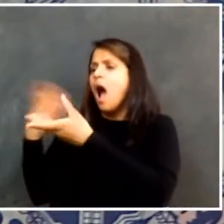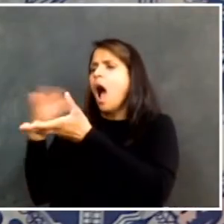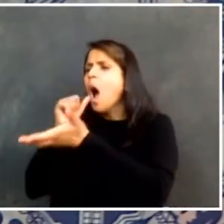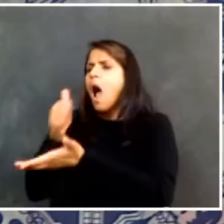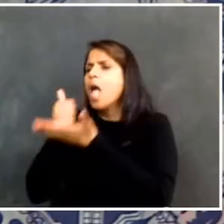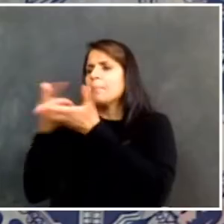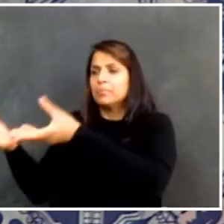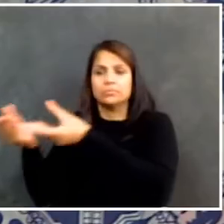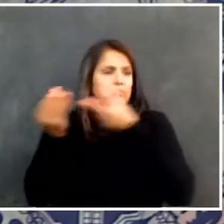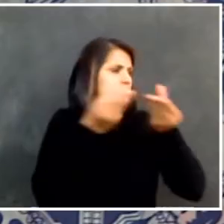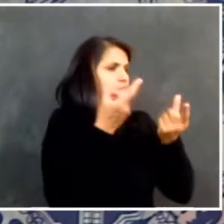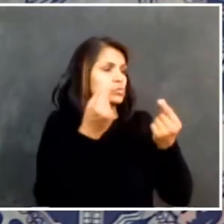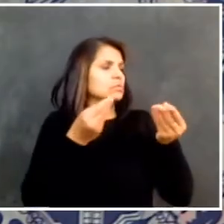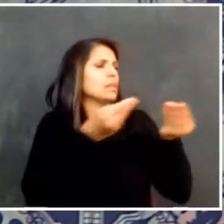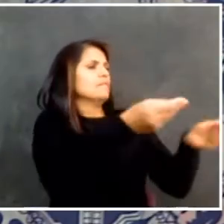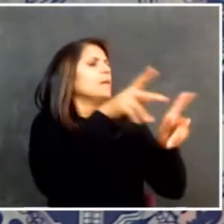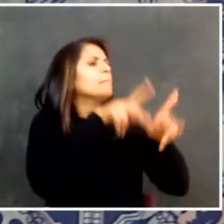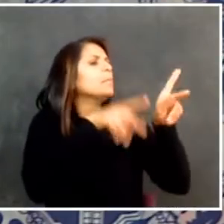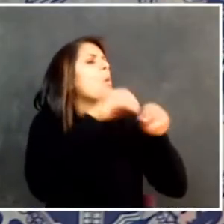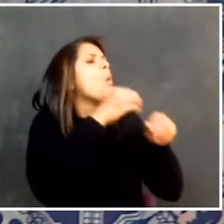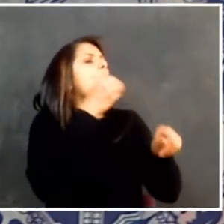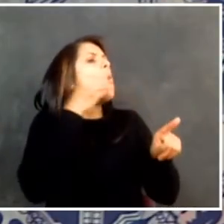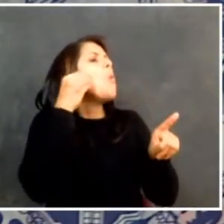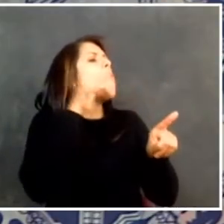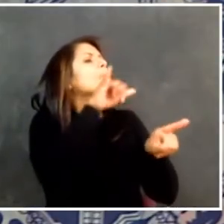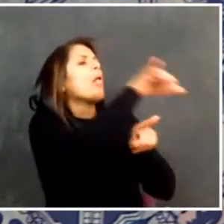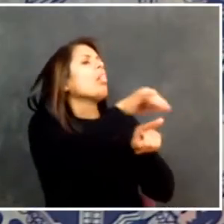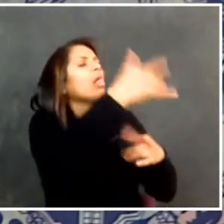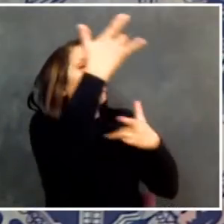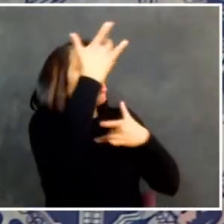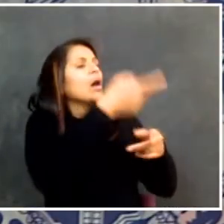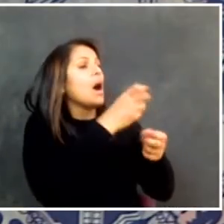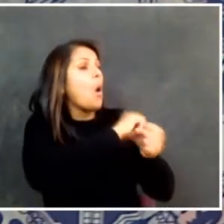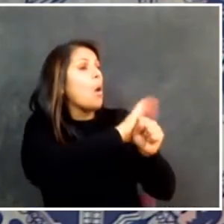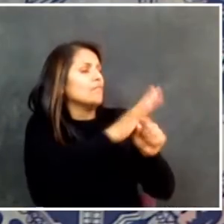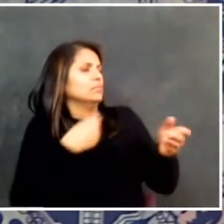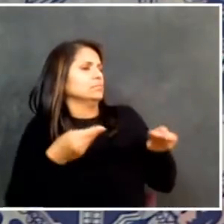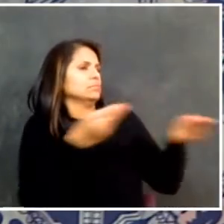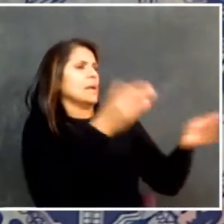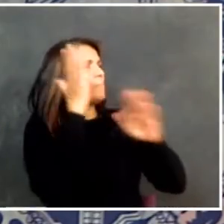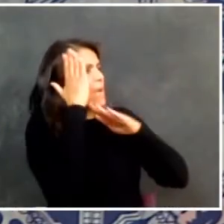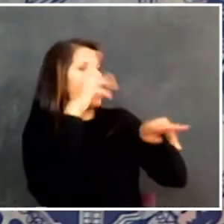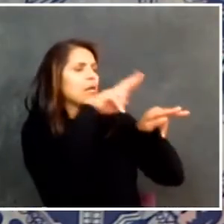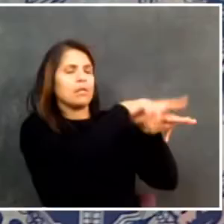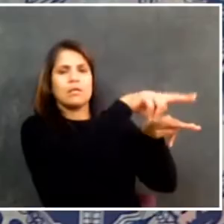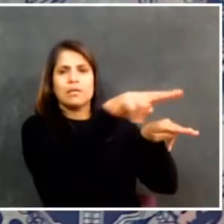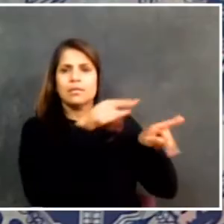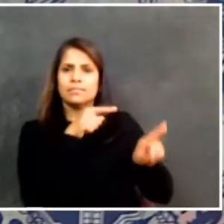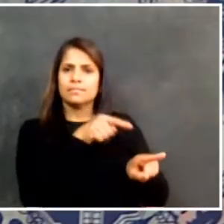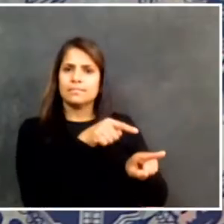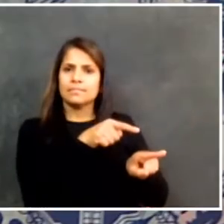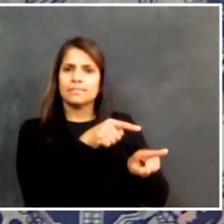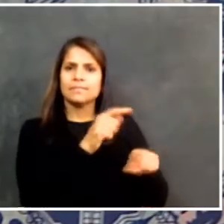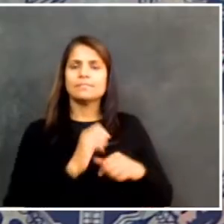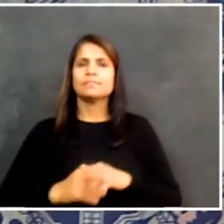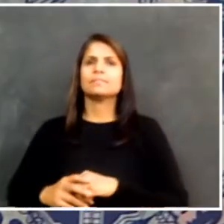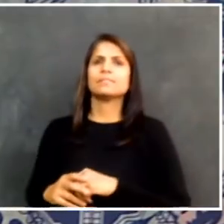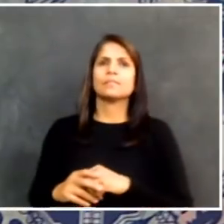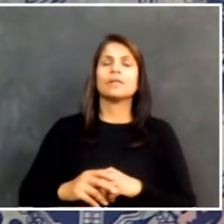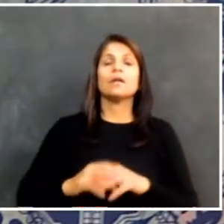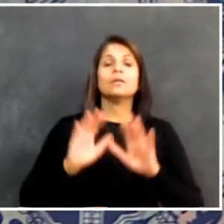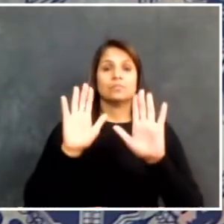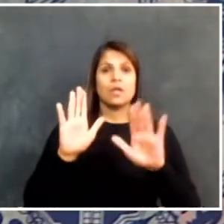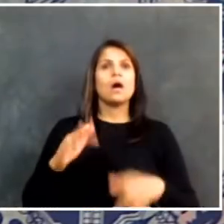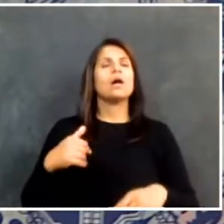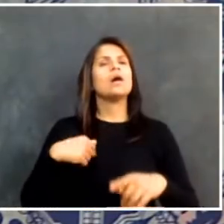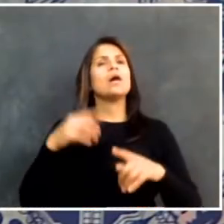right now we don't need all of that as scheduled because we saw some slowing And remember, our fear had been after